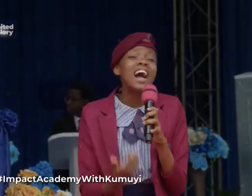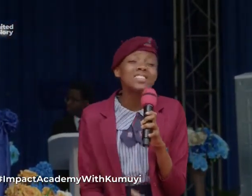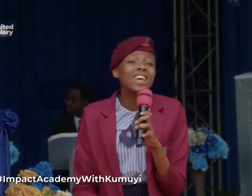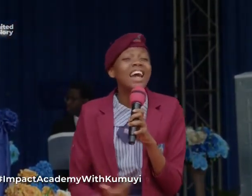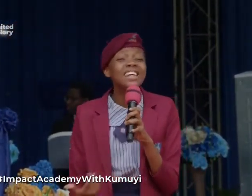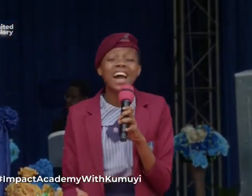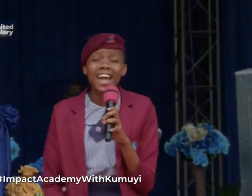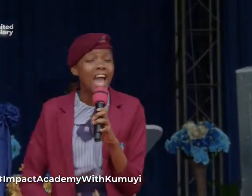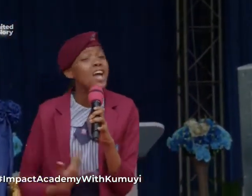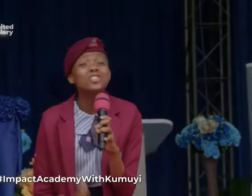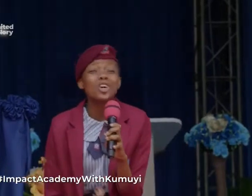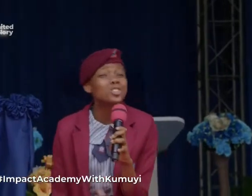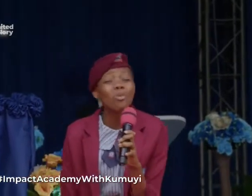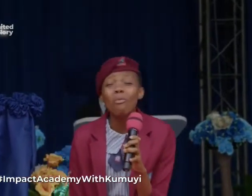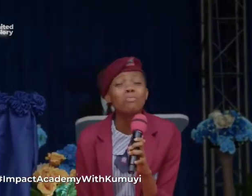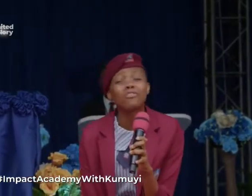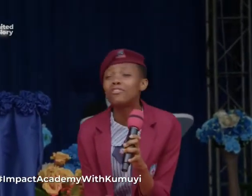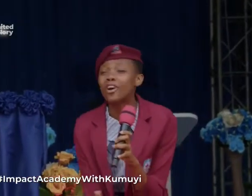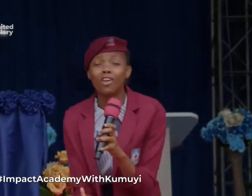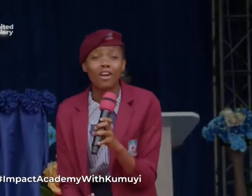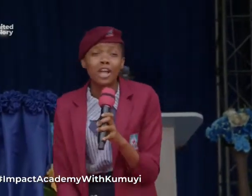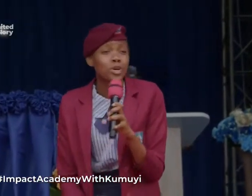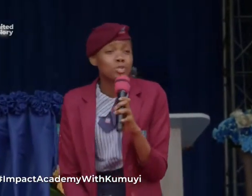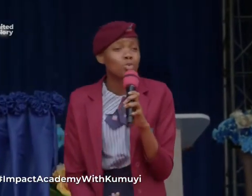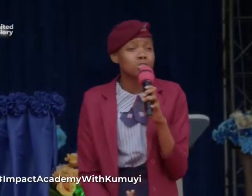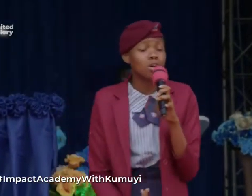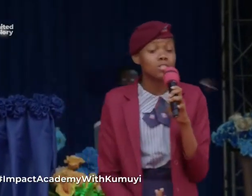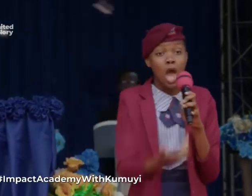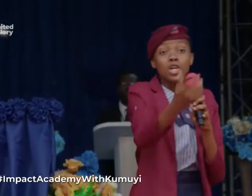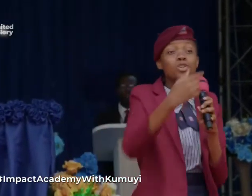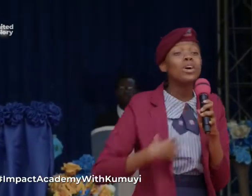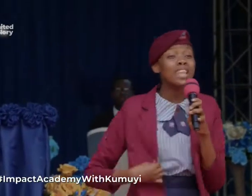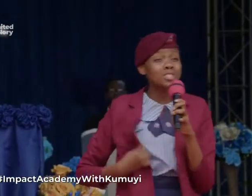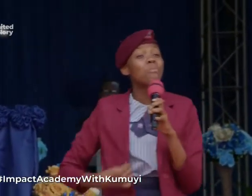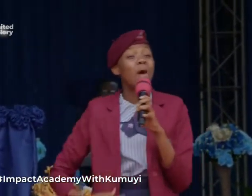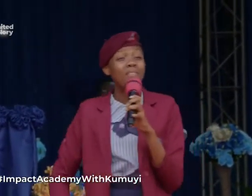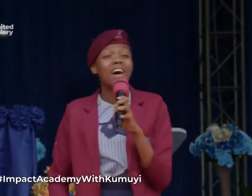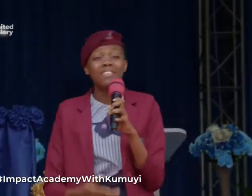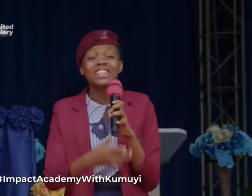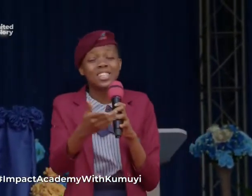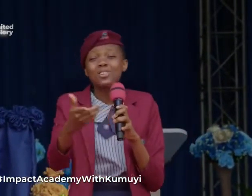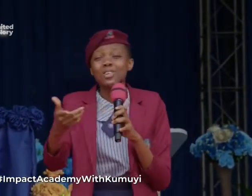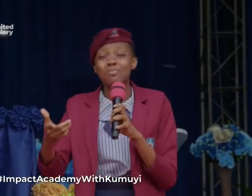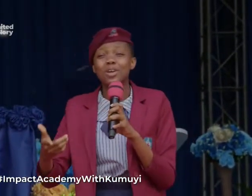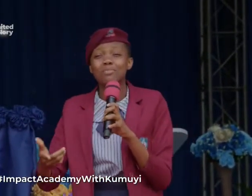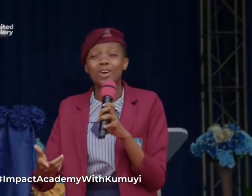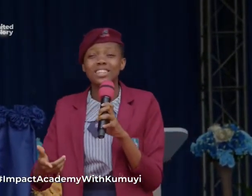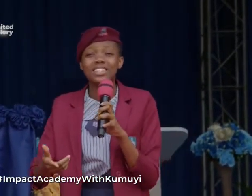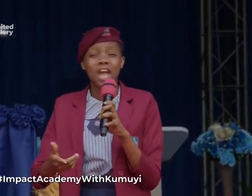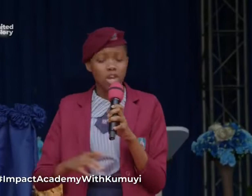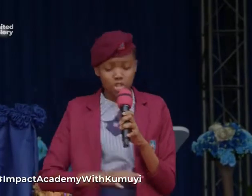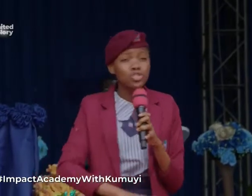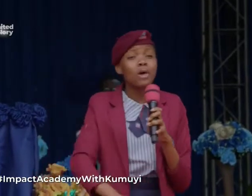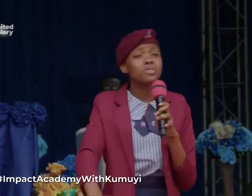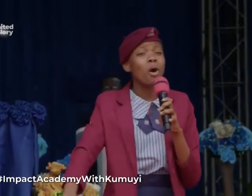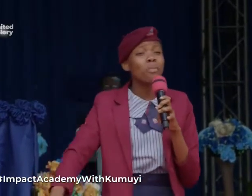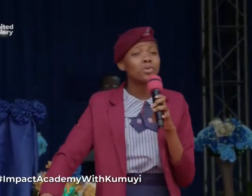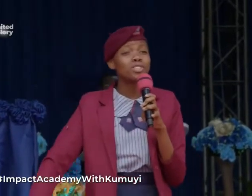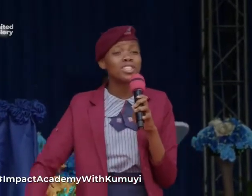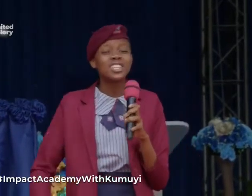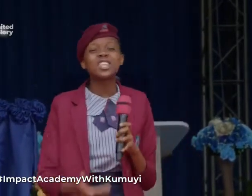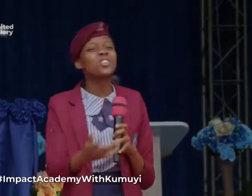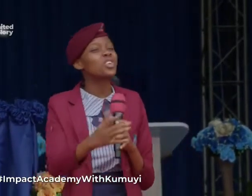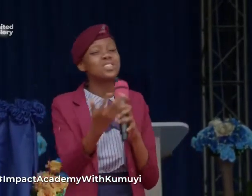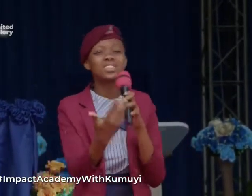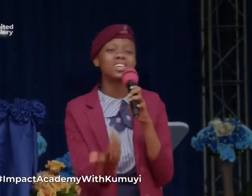Your guys were like, guy, just one puff of Colorado, it won't hurt. You wanted to bam bam and chill with the big boys. You dropped your